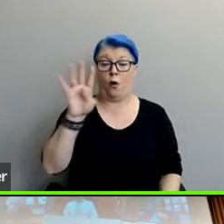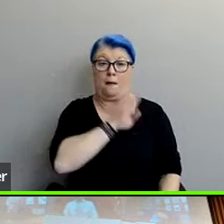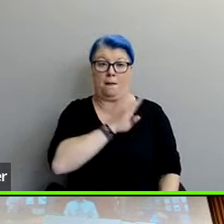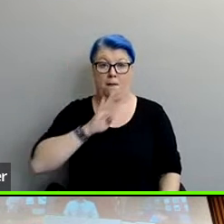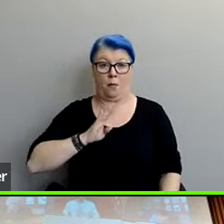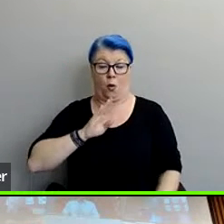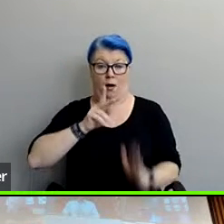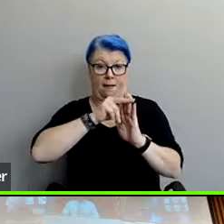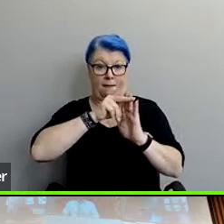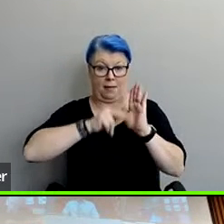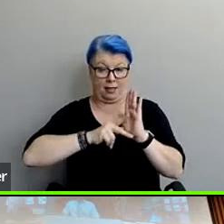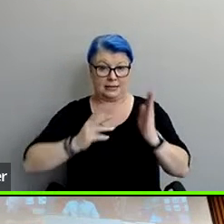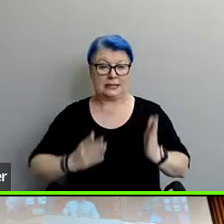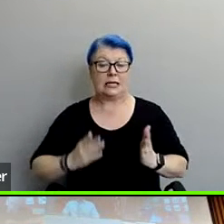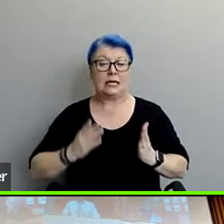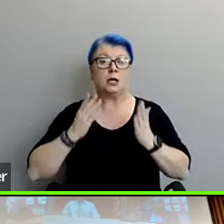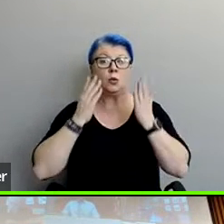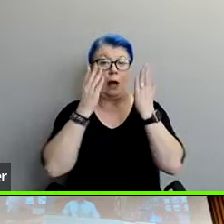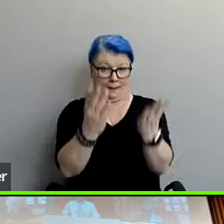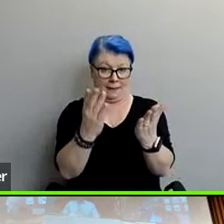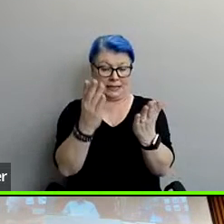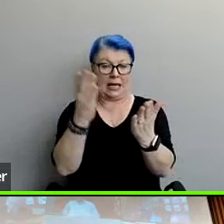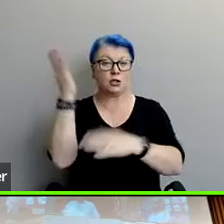policy recommendations for presentation.